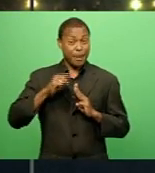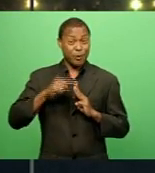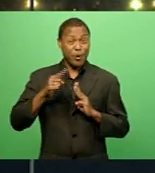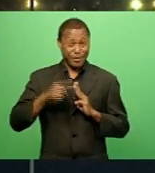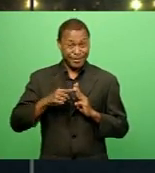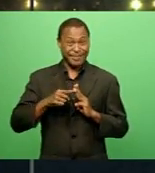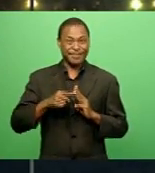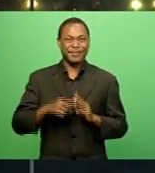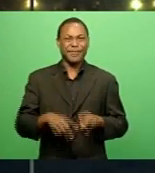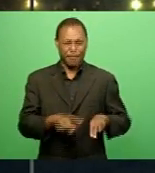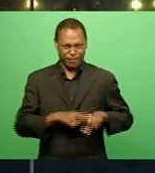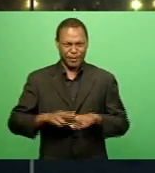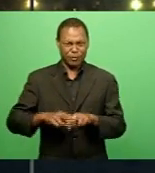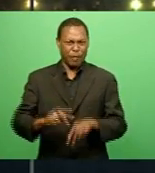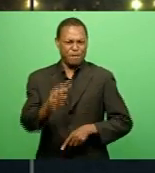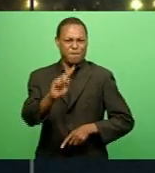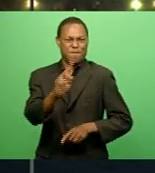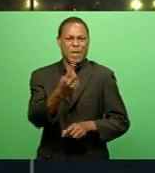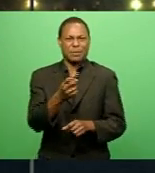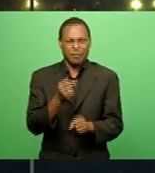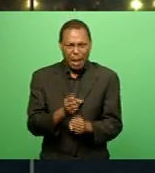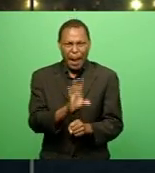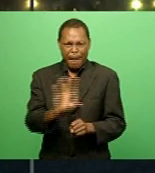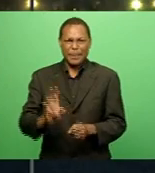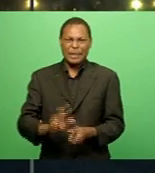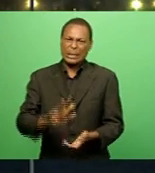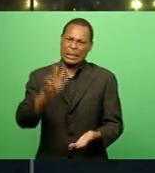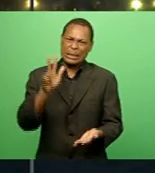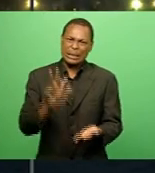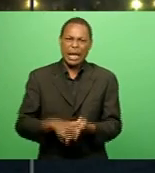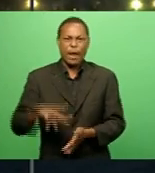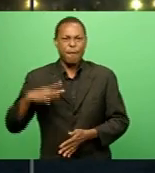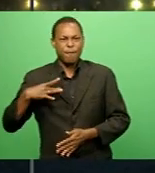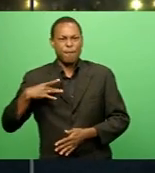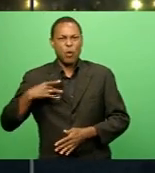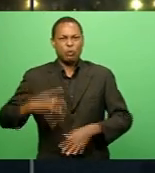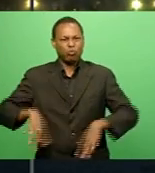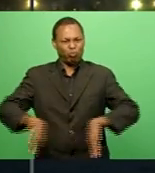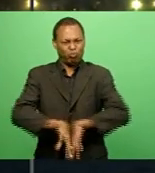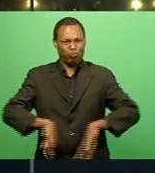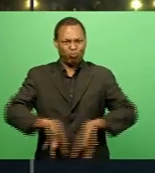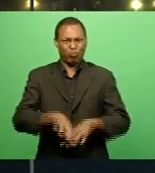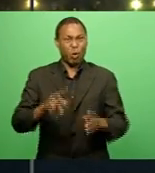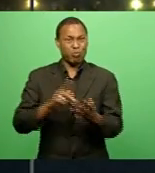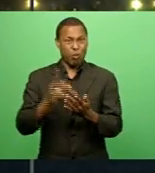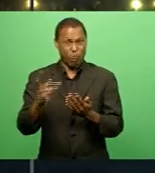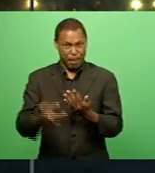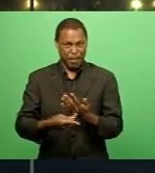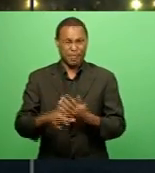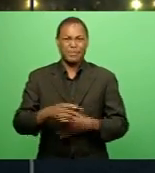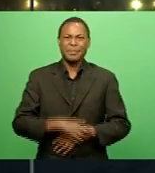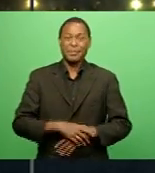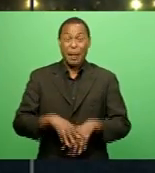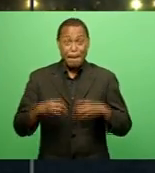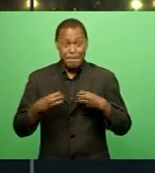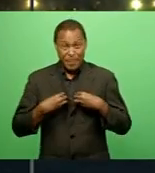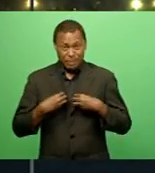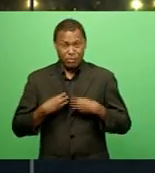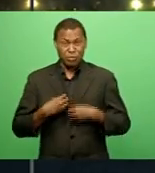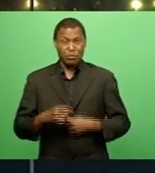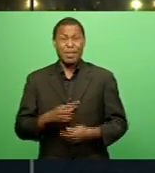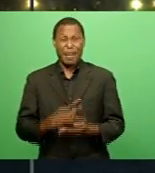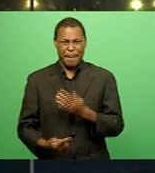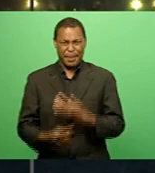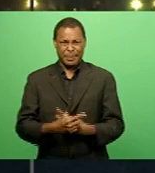the first company in Fiji to sign up for the voluntary Zero Waste Ambition program. The Zero Waste Business program will ensure the